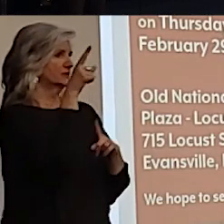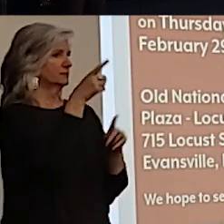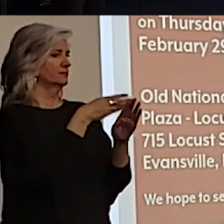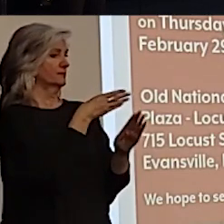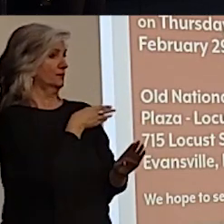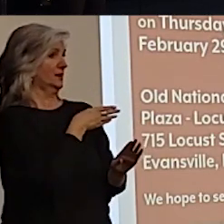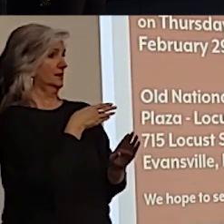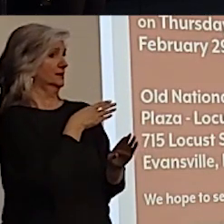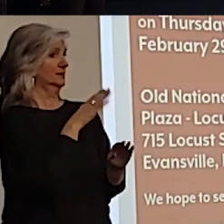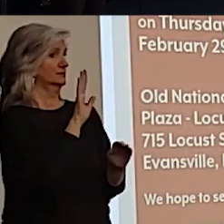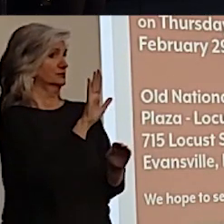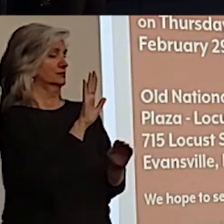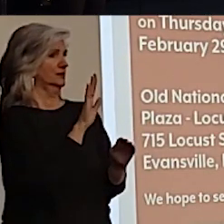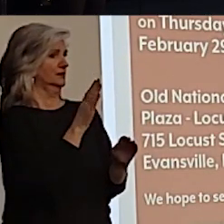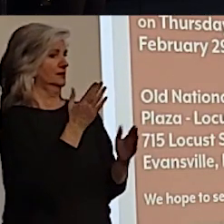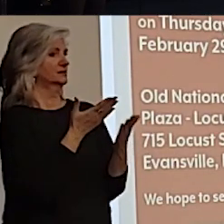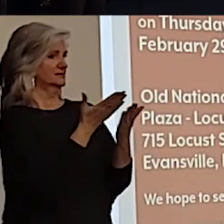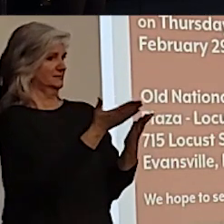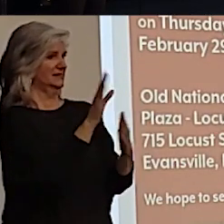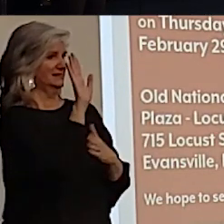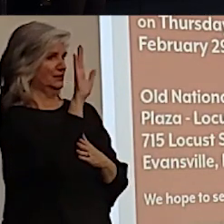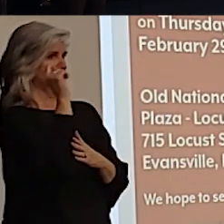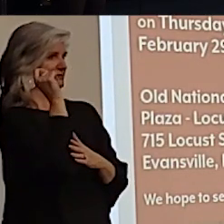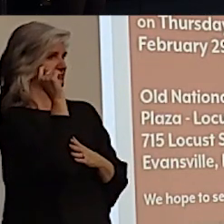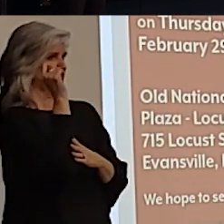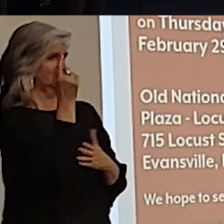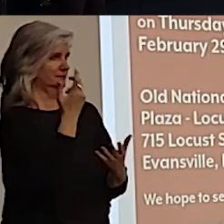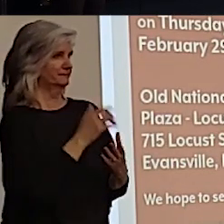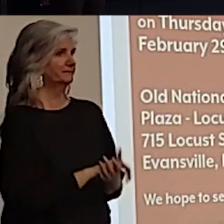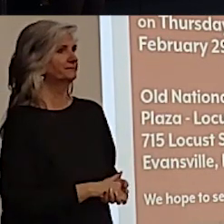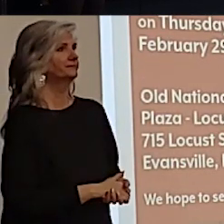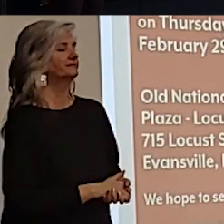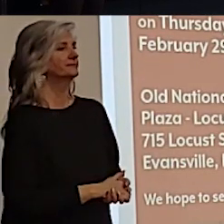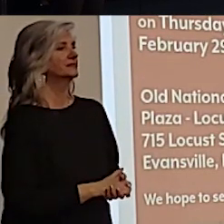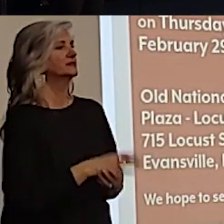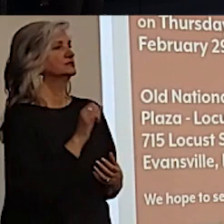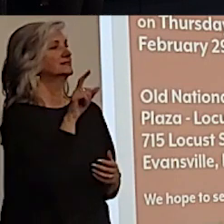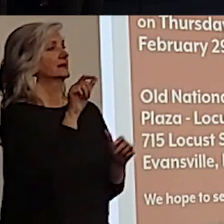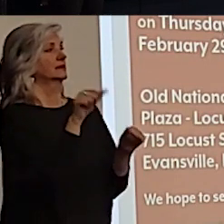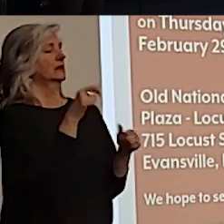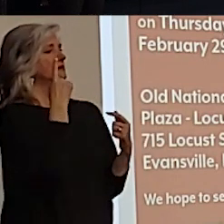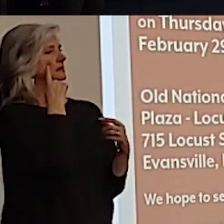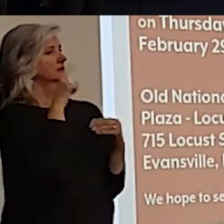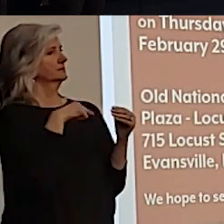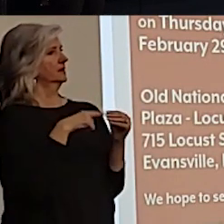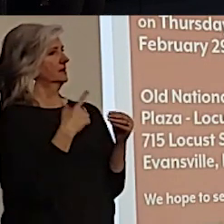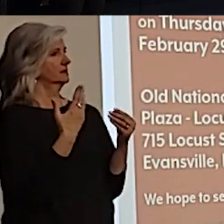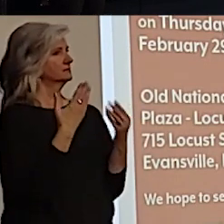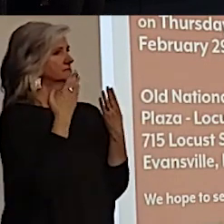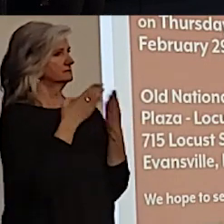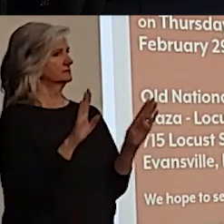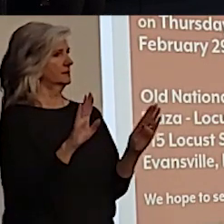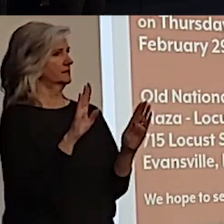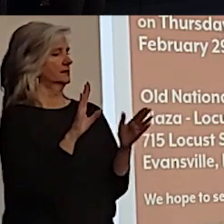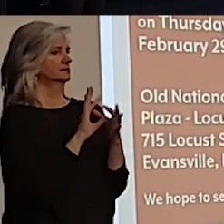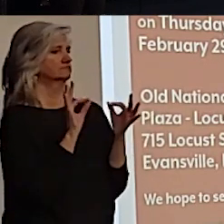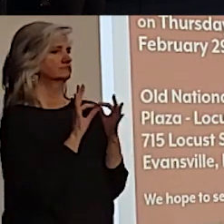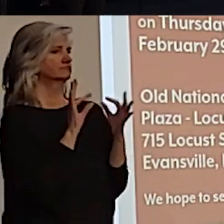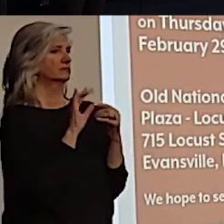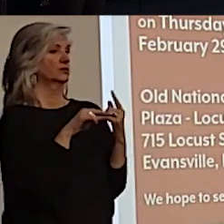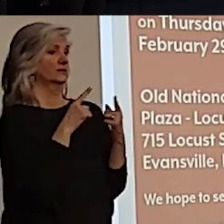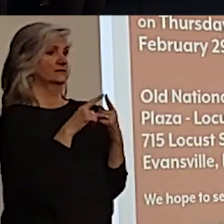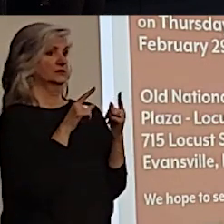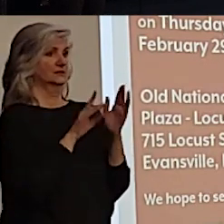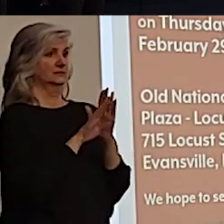to them submitting their testimony, so that they can consider the public comments when